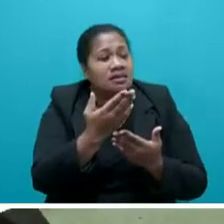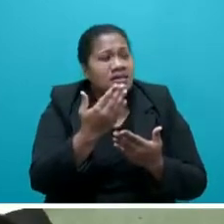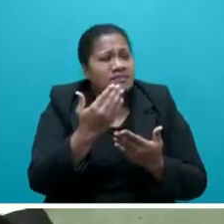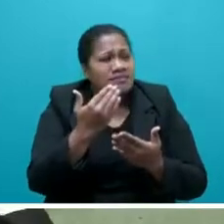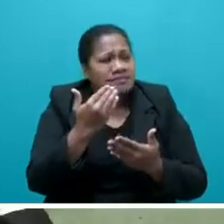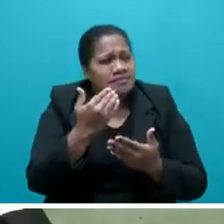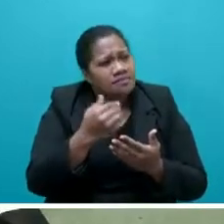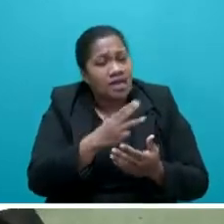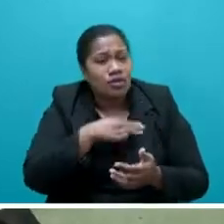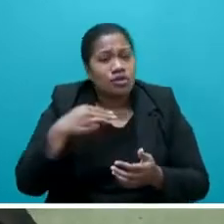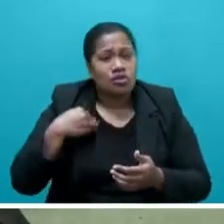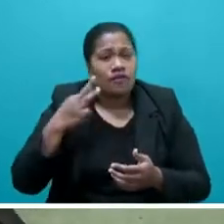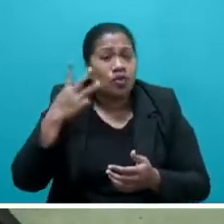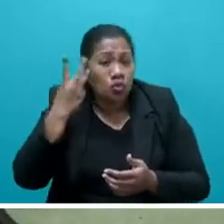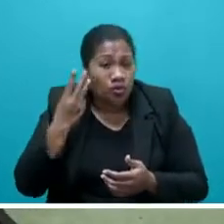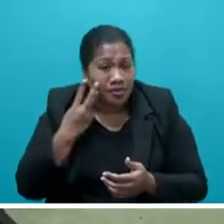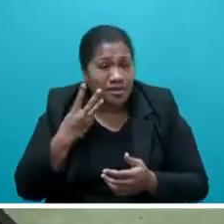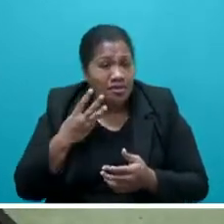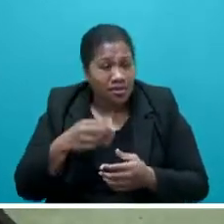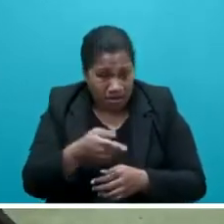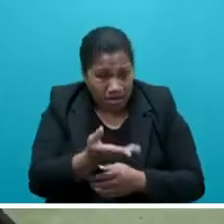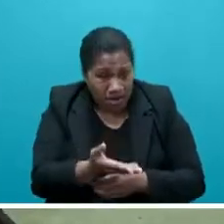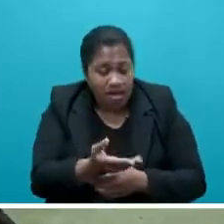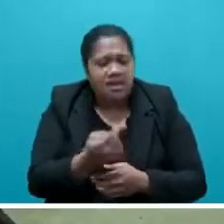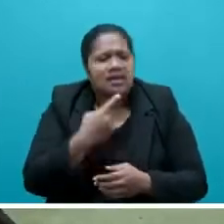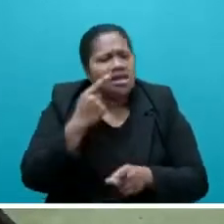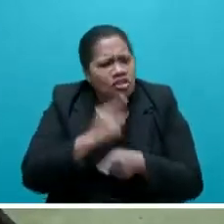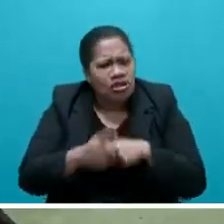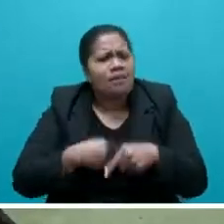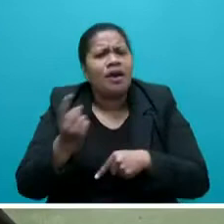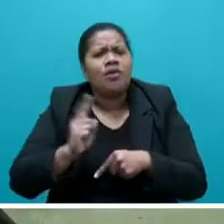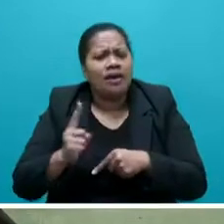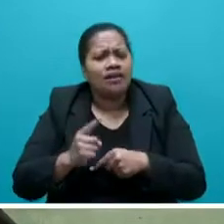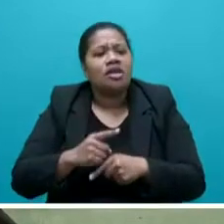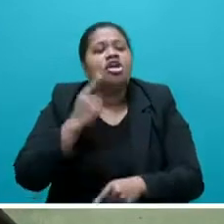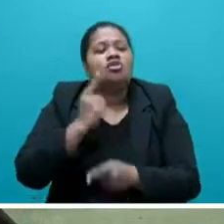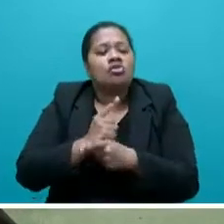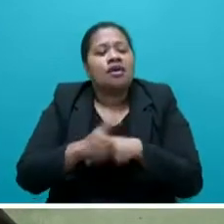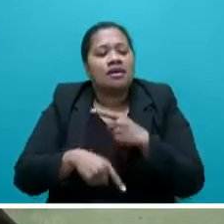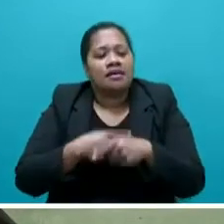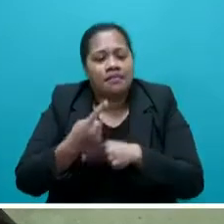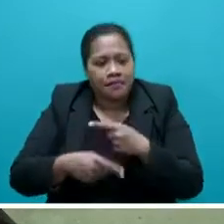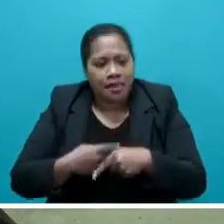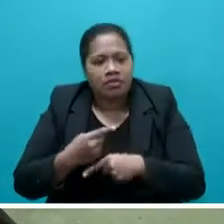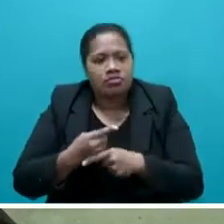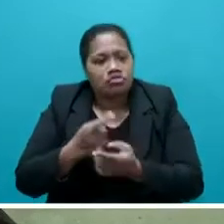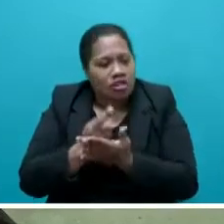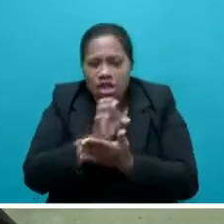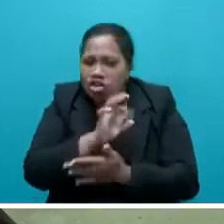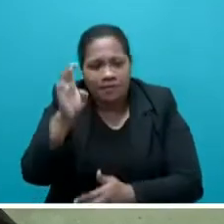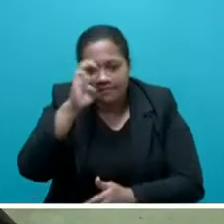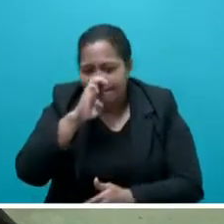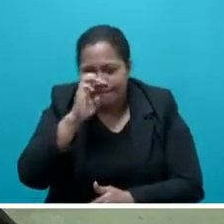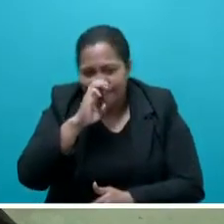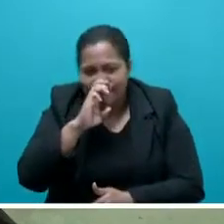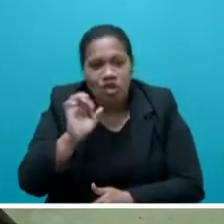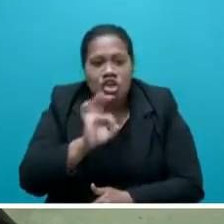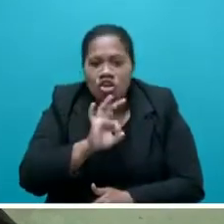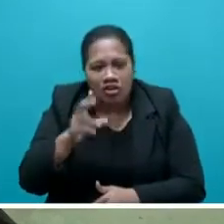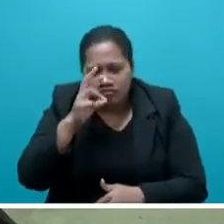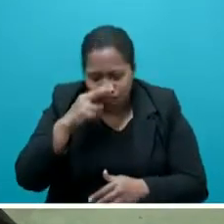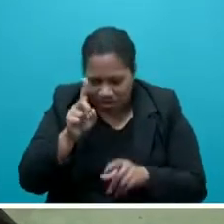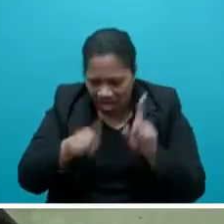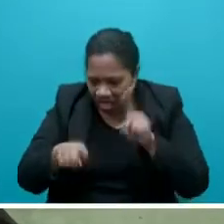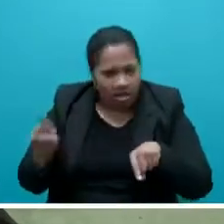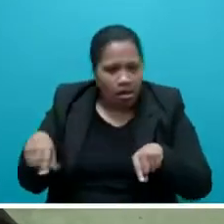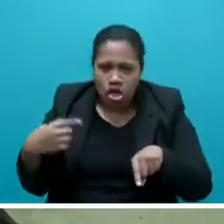of sympathy, should your level of sensitivity be based on who the victim is, based on the ethnic group?